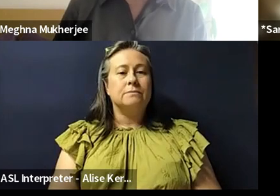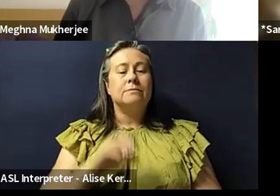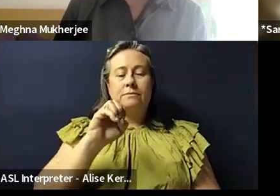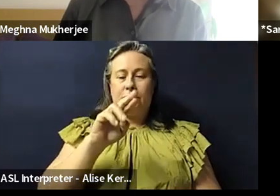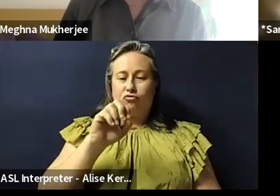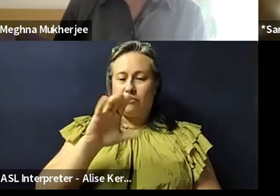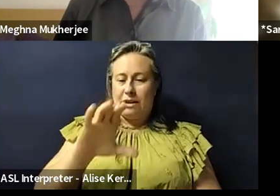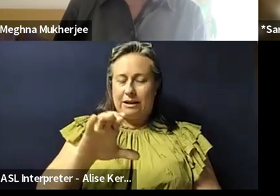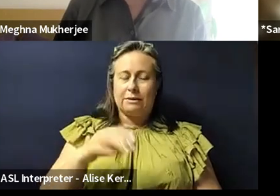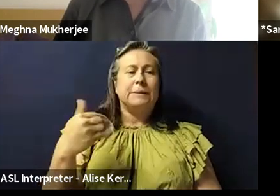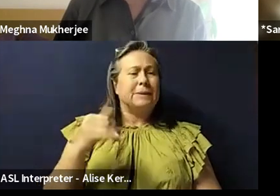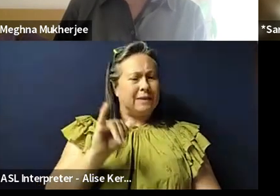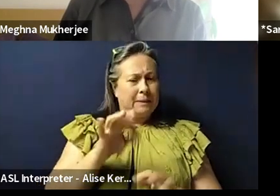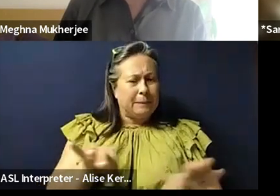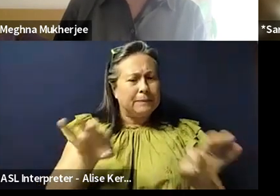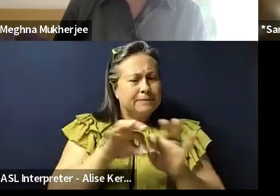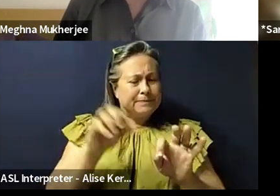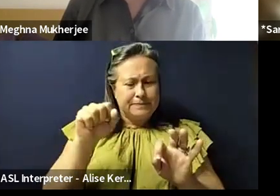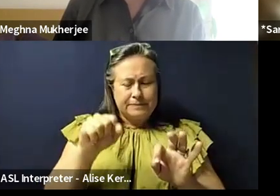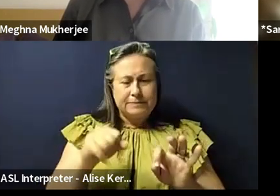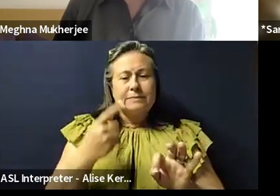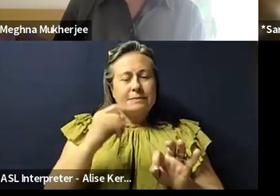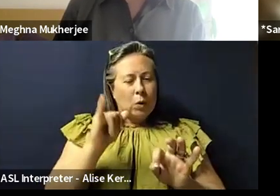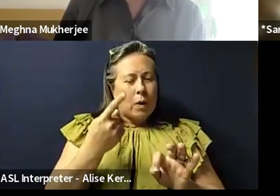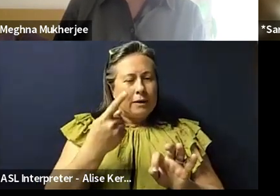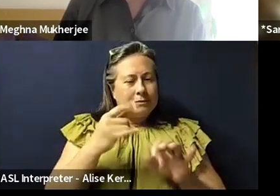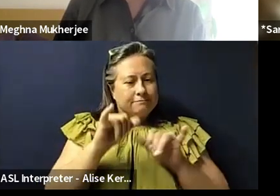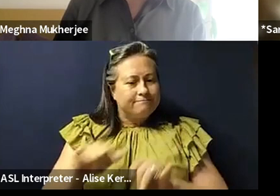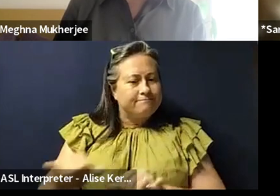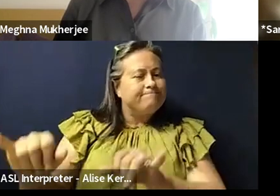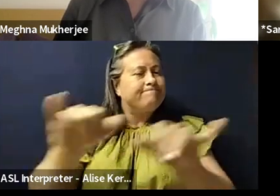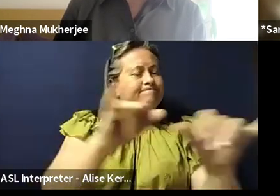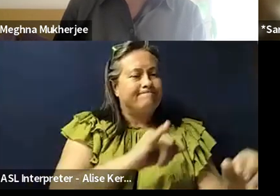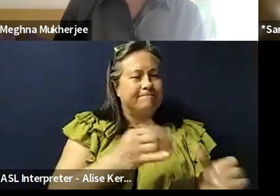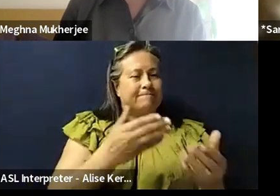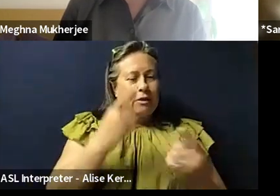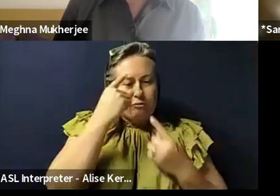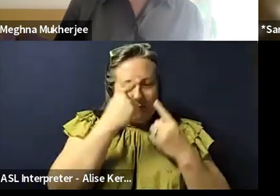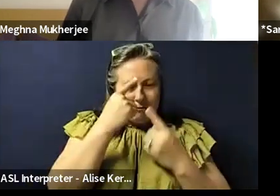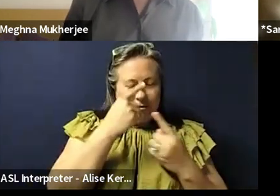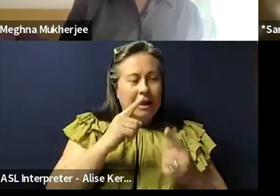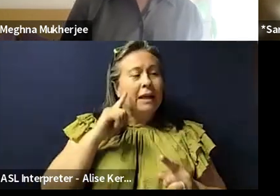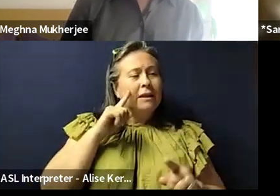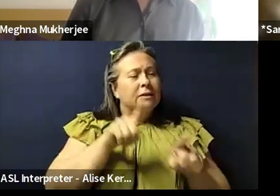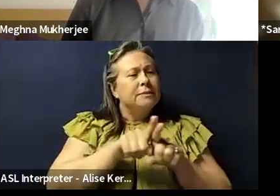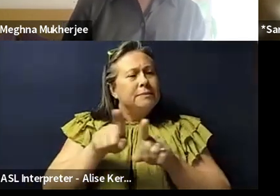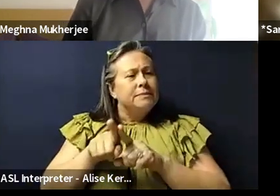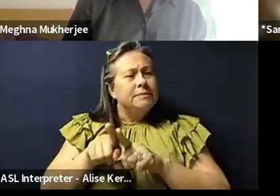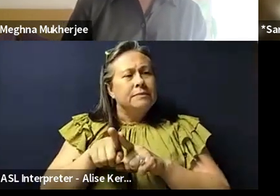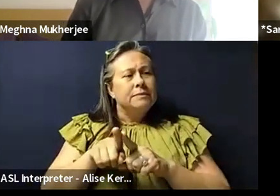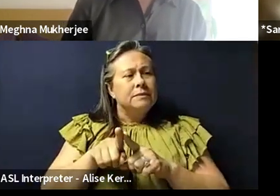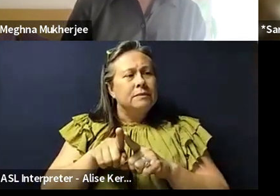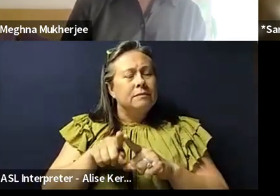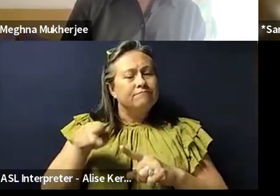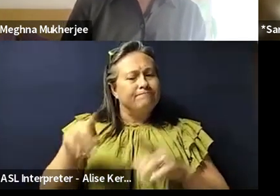That is incredibly important. And I think that was one common strain was that we tended, and on top of that, I think that it also,